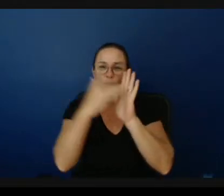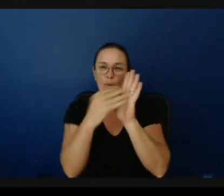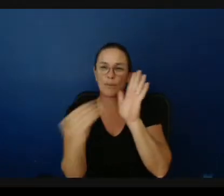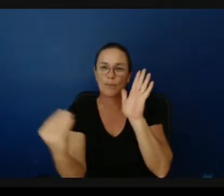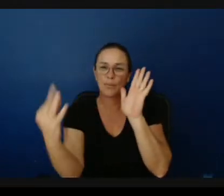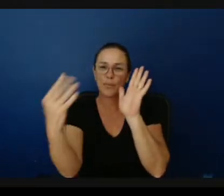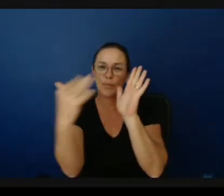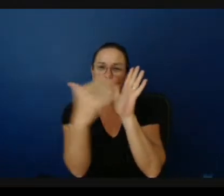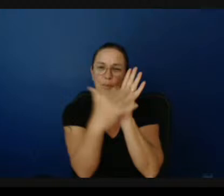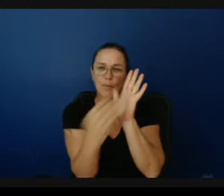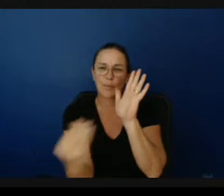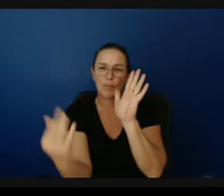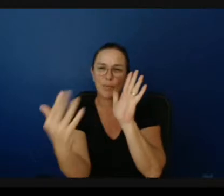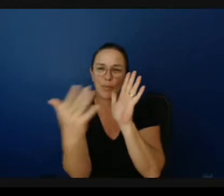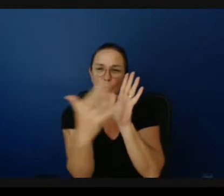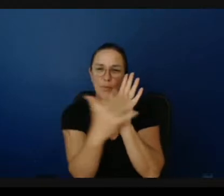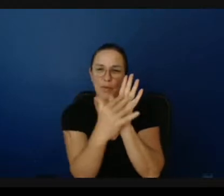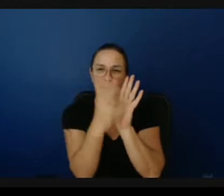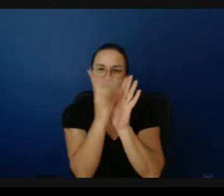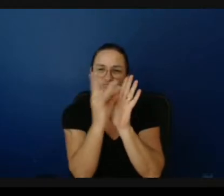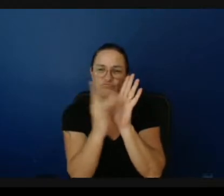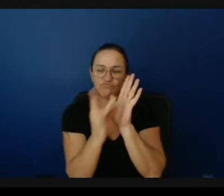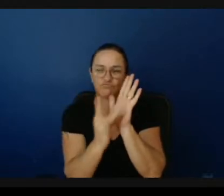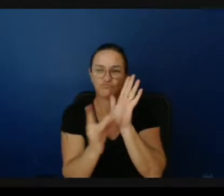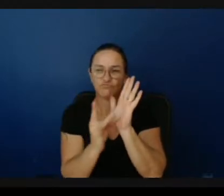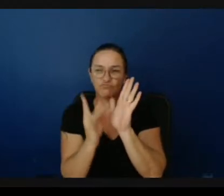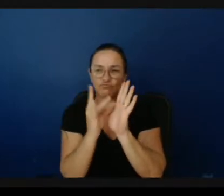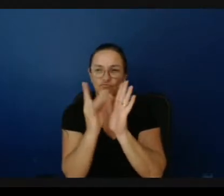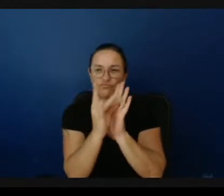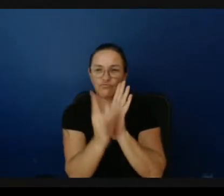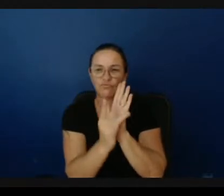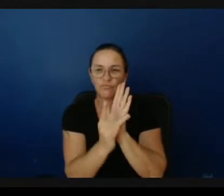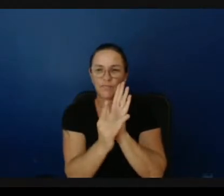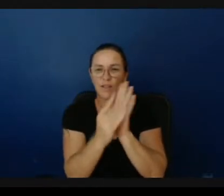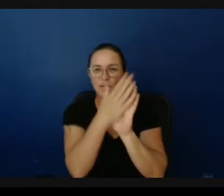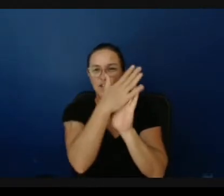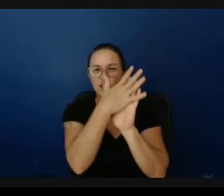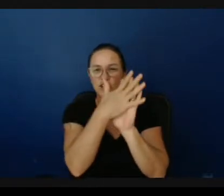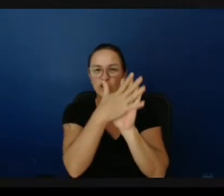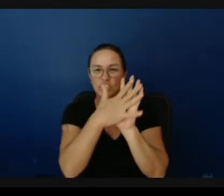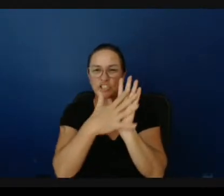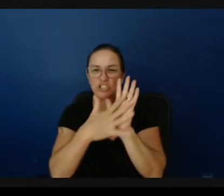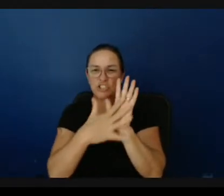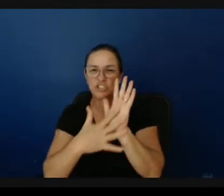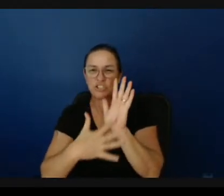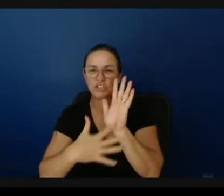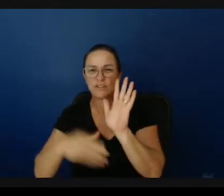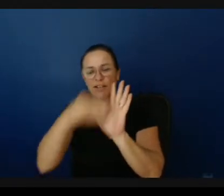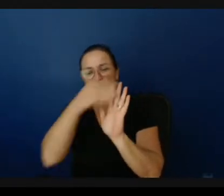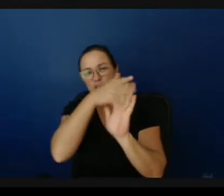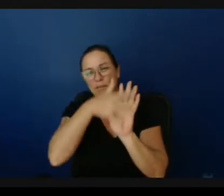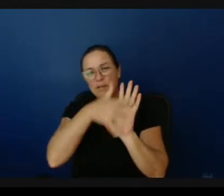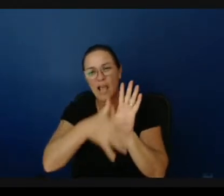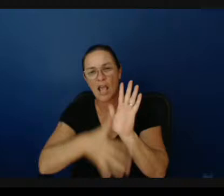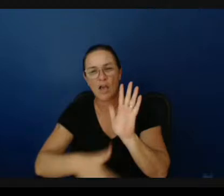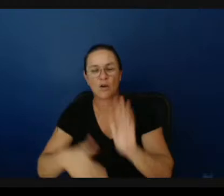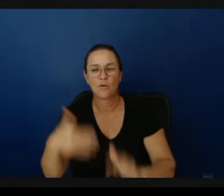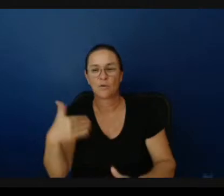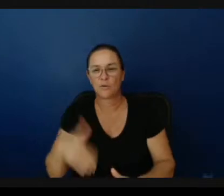up onto the wall and just creating this giant sheet just continuously pouring off of it, creating